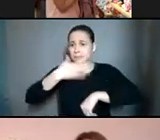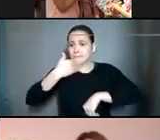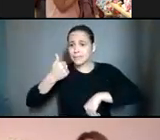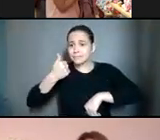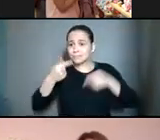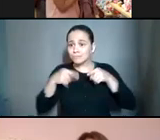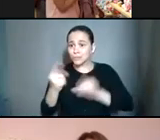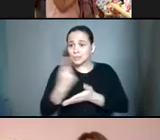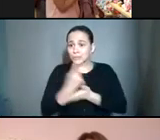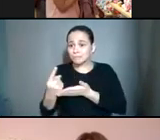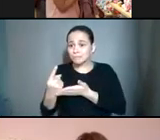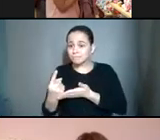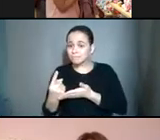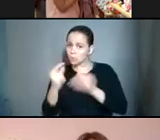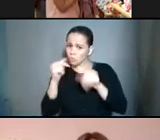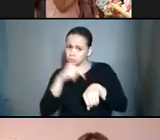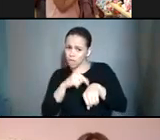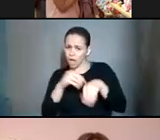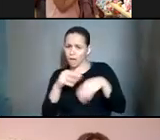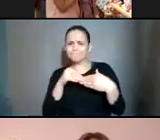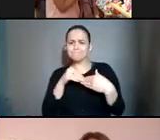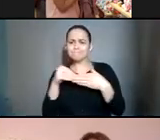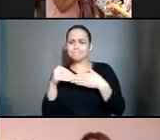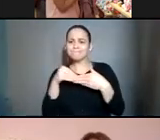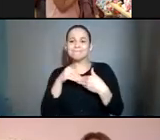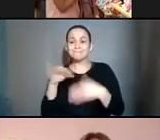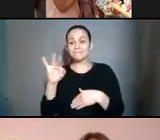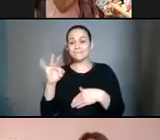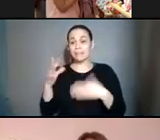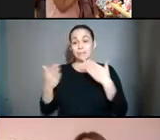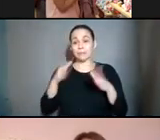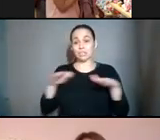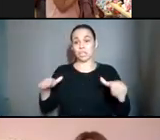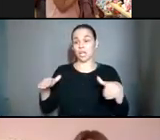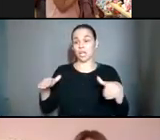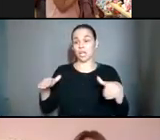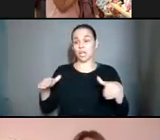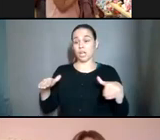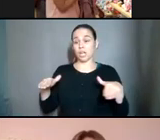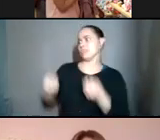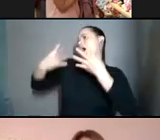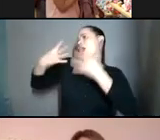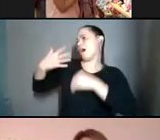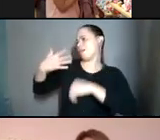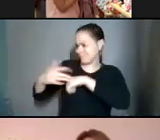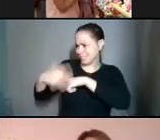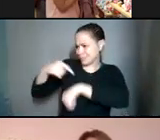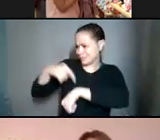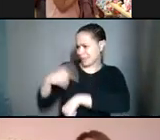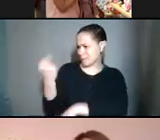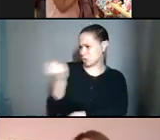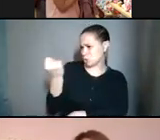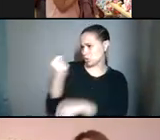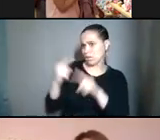the time can be flexible. So if your child has more time to complete lessons, say on a Tuesday, and no time at all